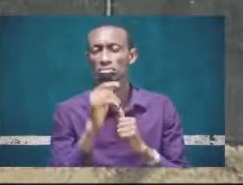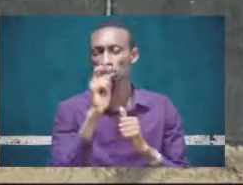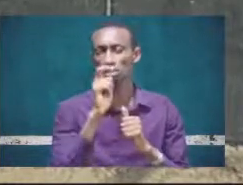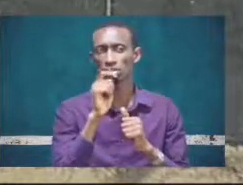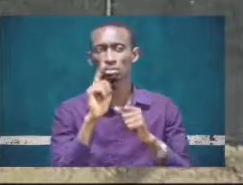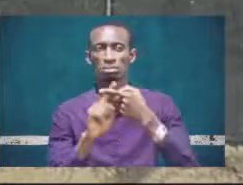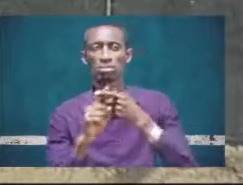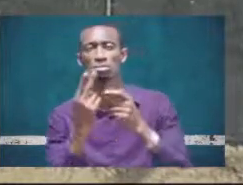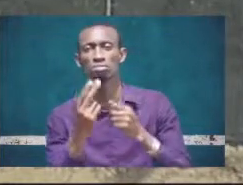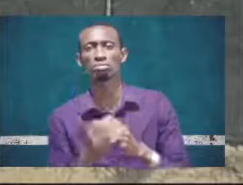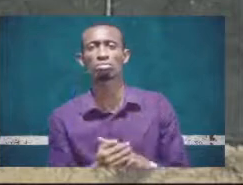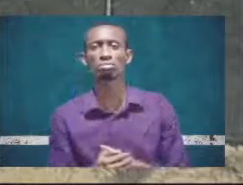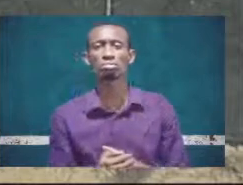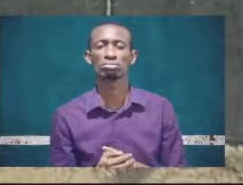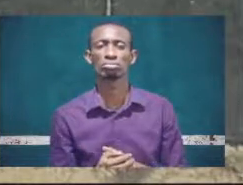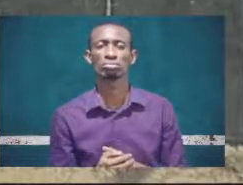plus 2